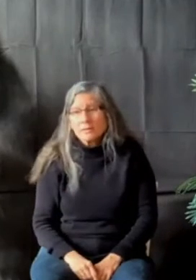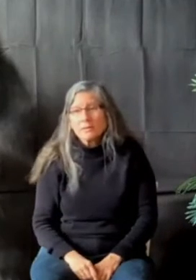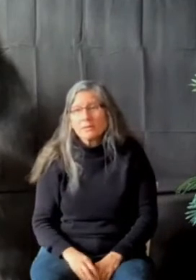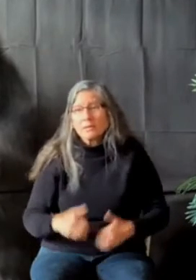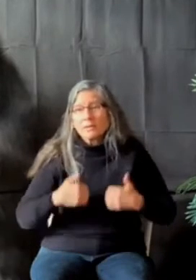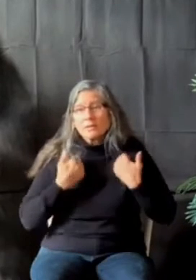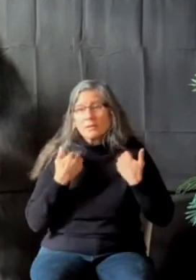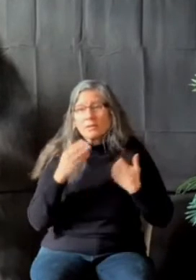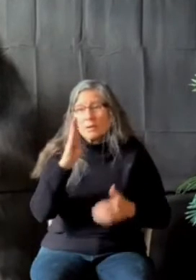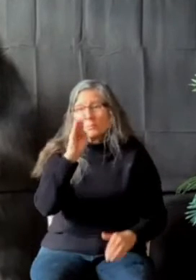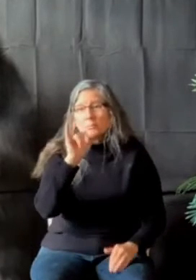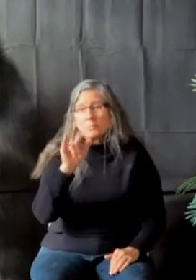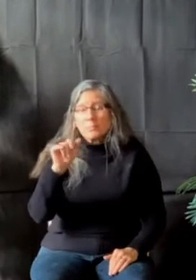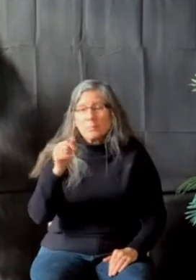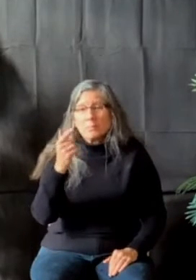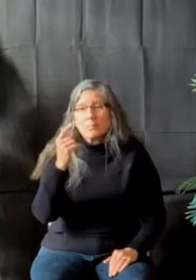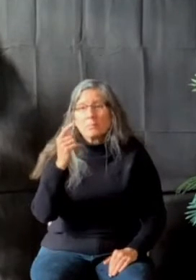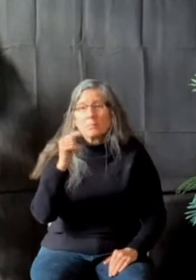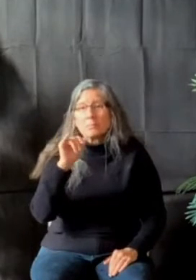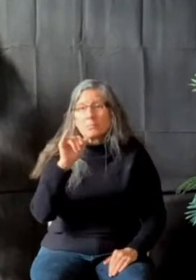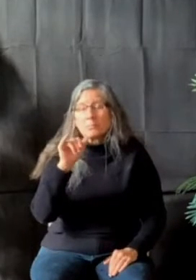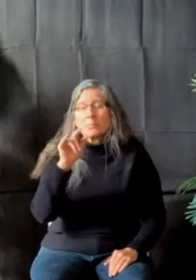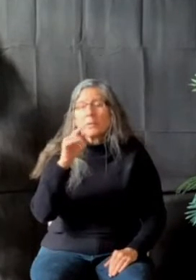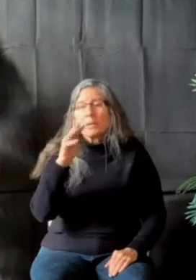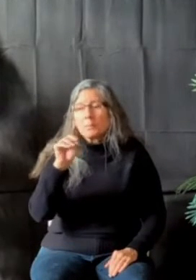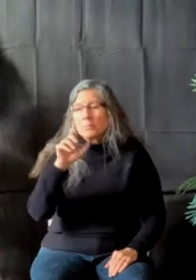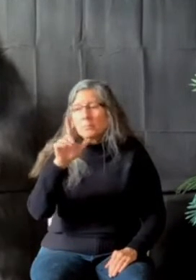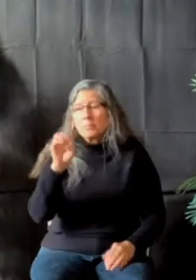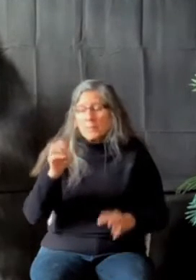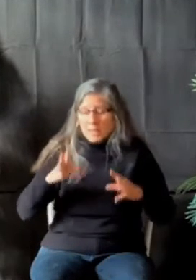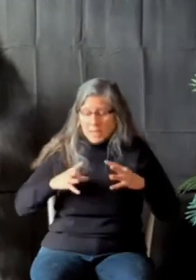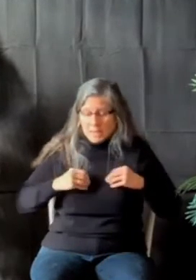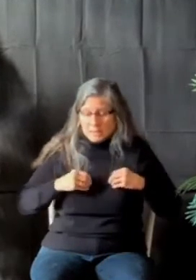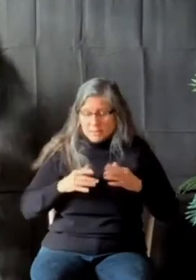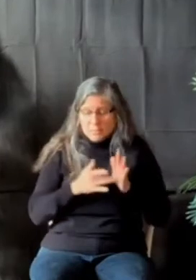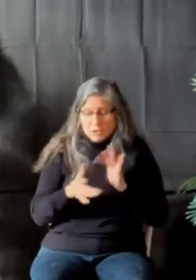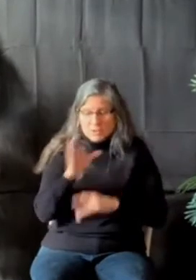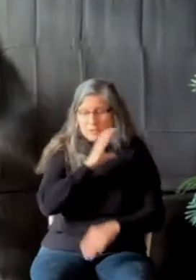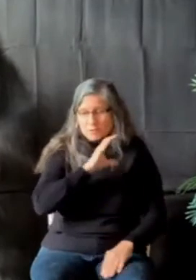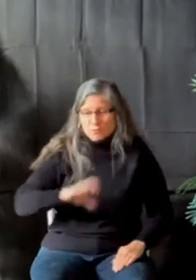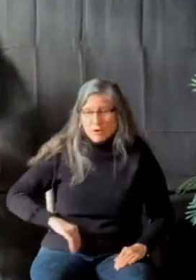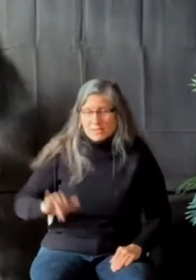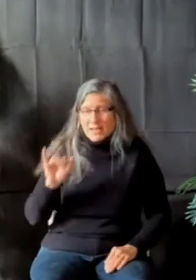And young Billy Newell accepted Jesus Christ as his Lord and Savior.